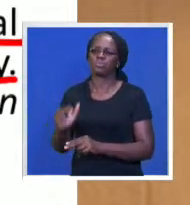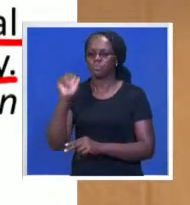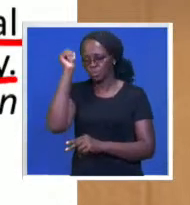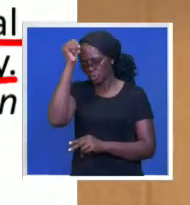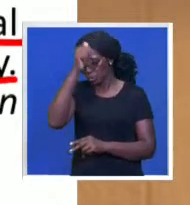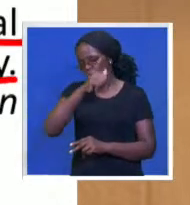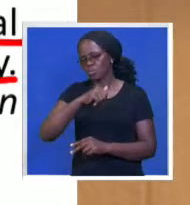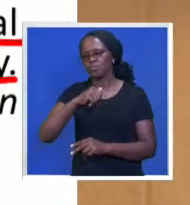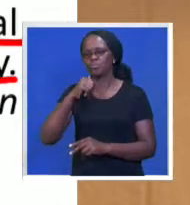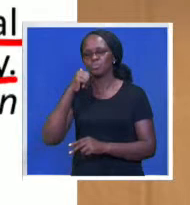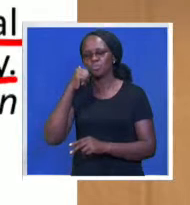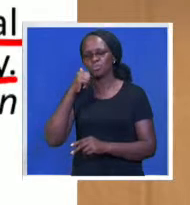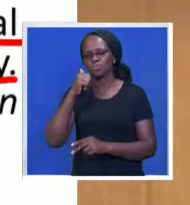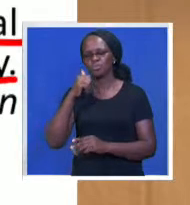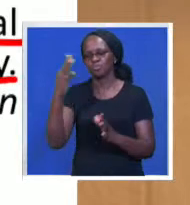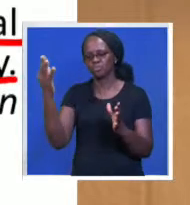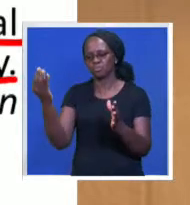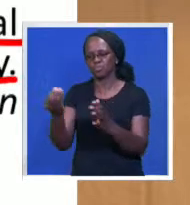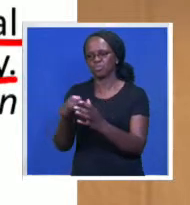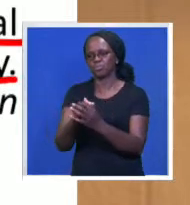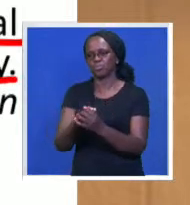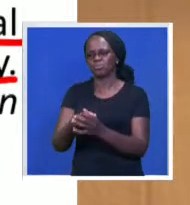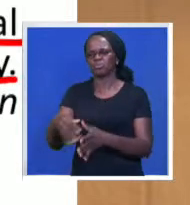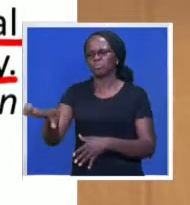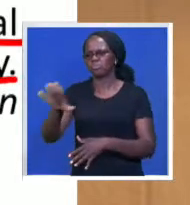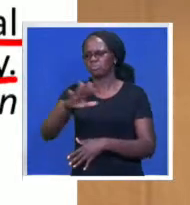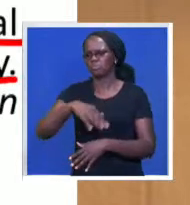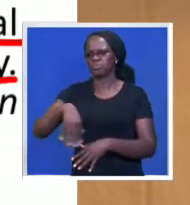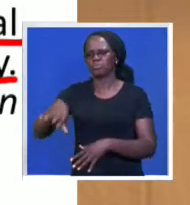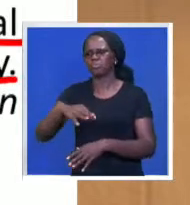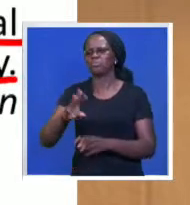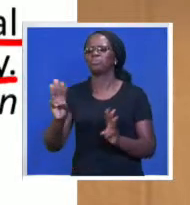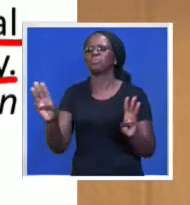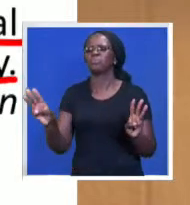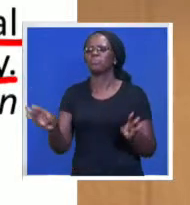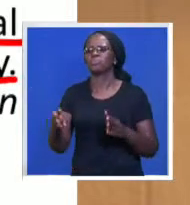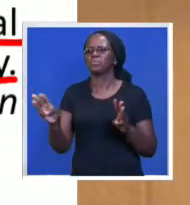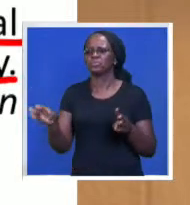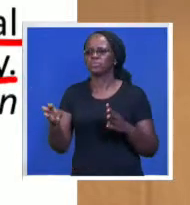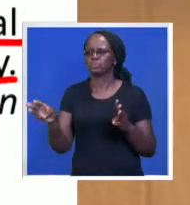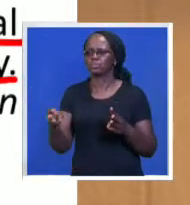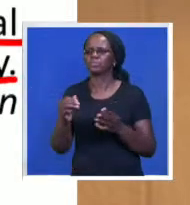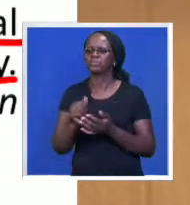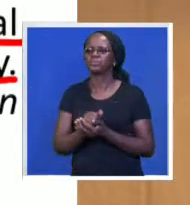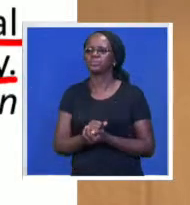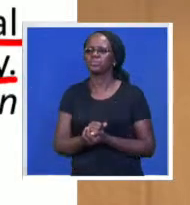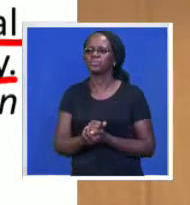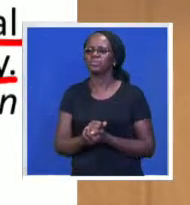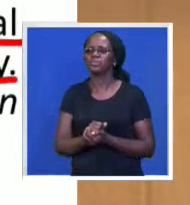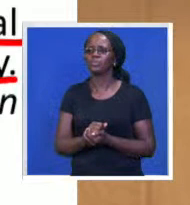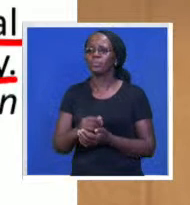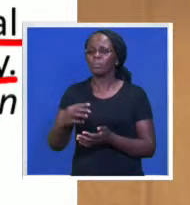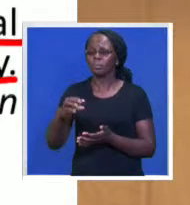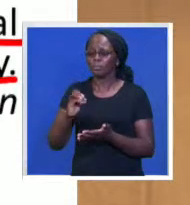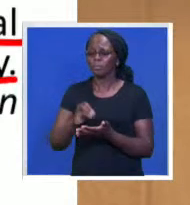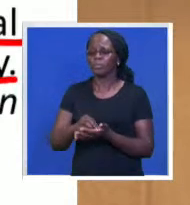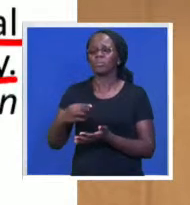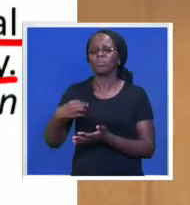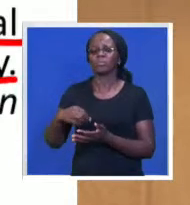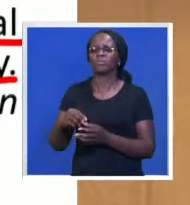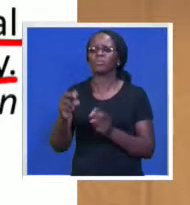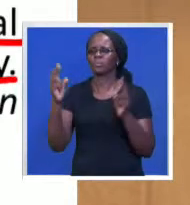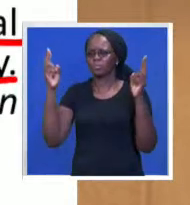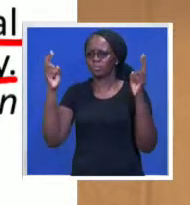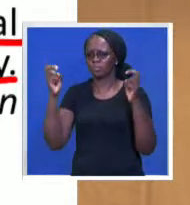us. Remember, you will learn about the Trinity of God. That is another lesson. But I might touch that God is in 3 forms.